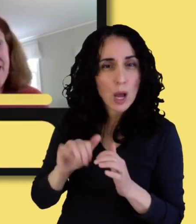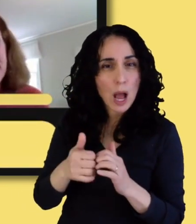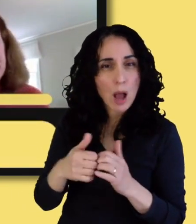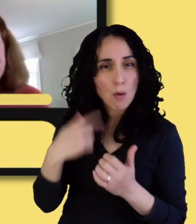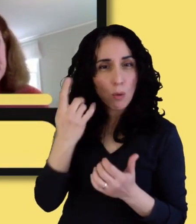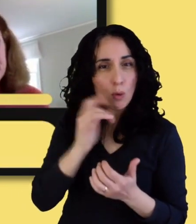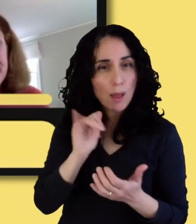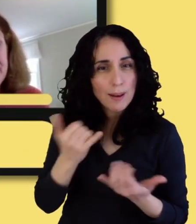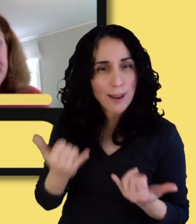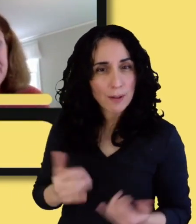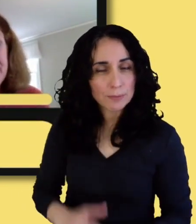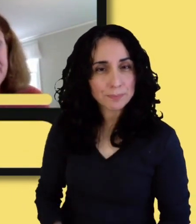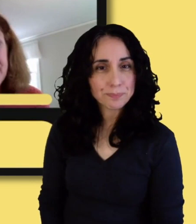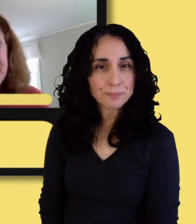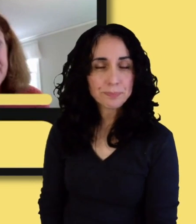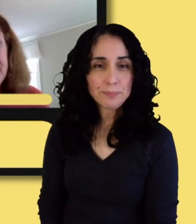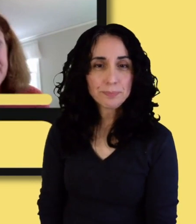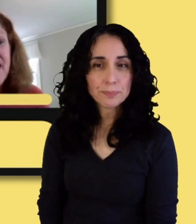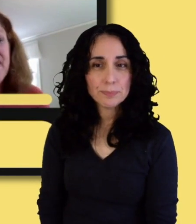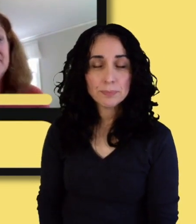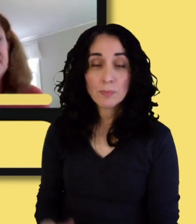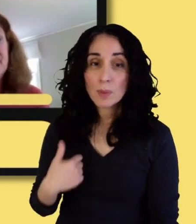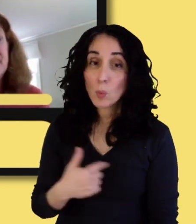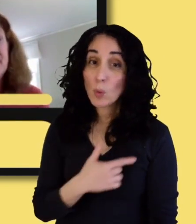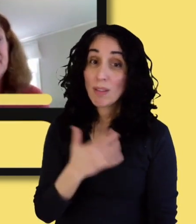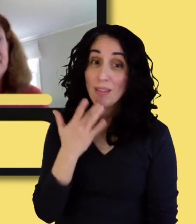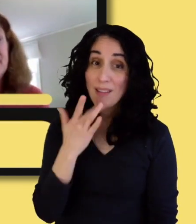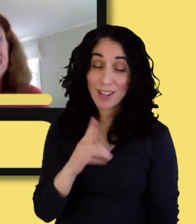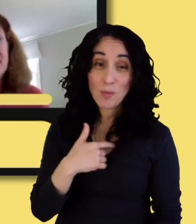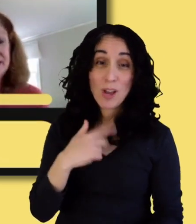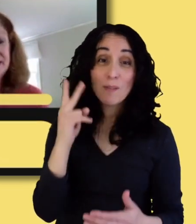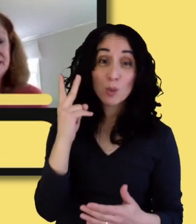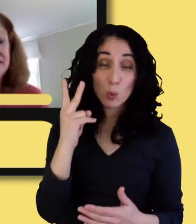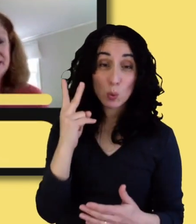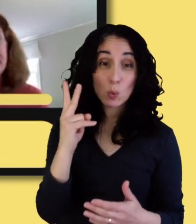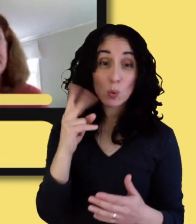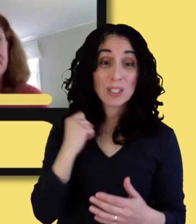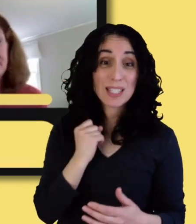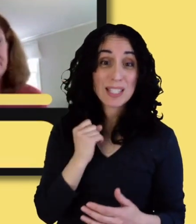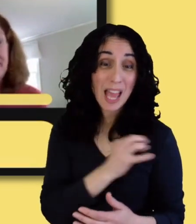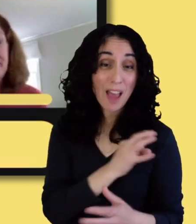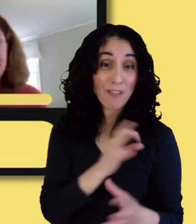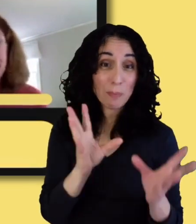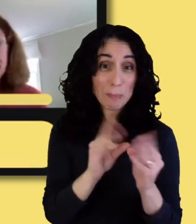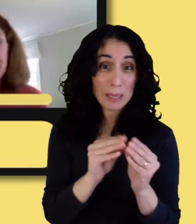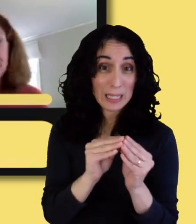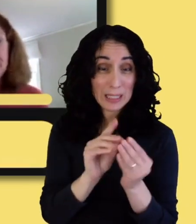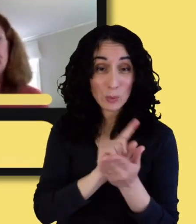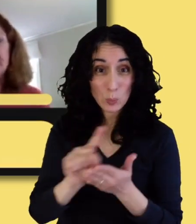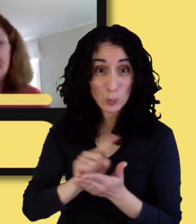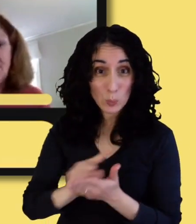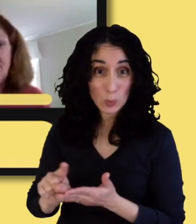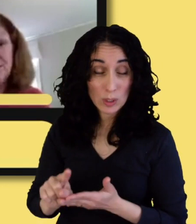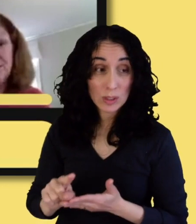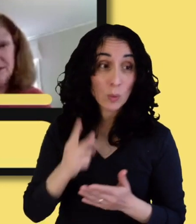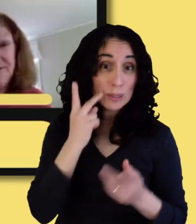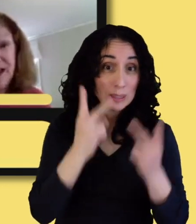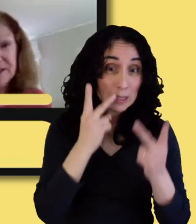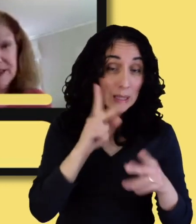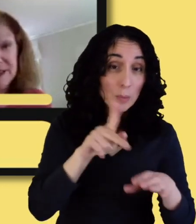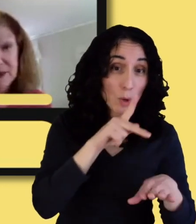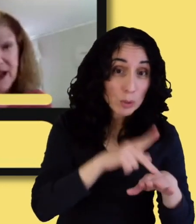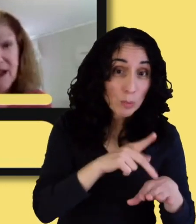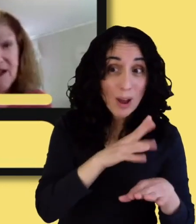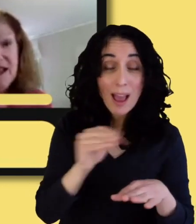lucky. We have 2 staff meetings a week. And so we're able to stay in touch not only with our principal, but then we see all of the rest of